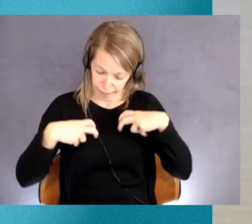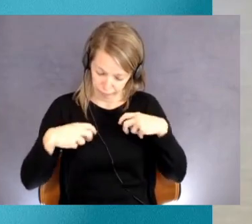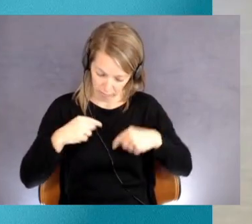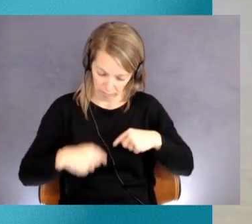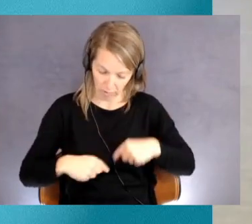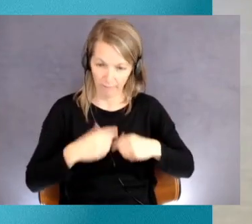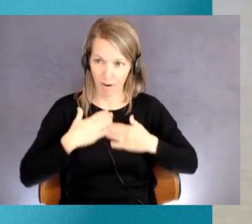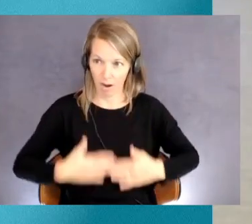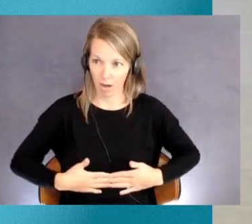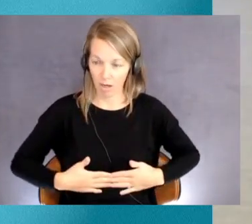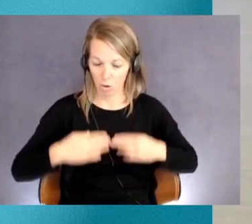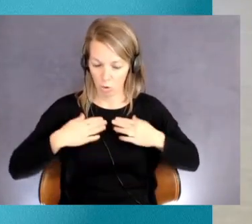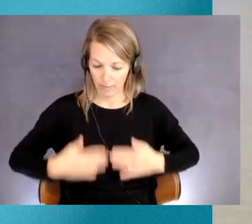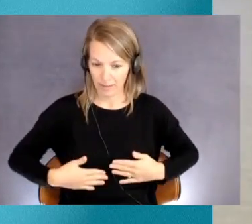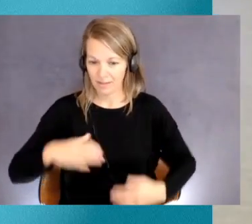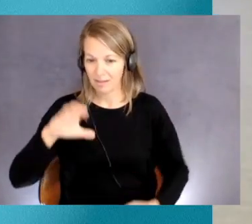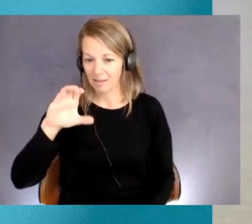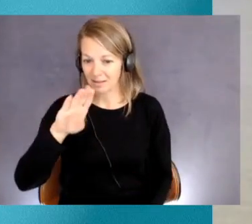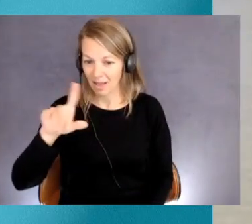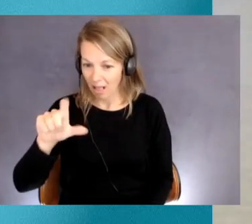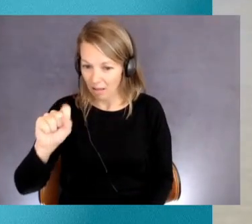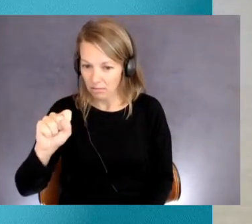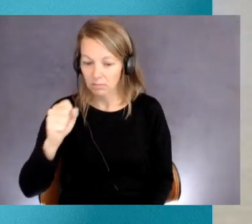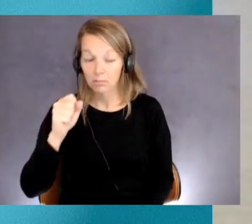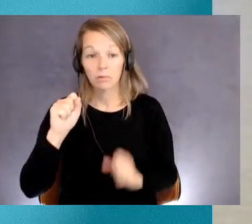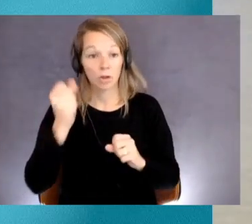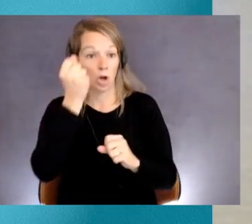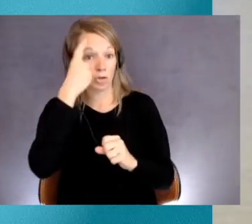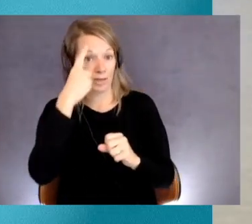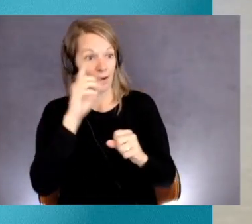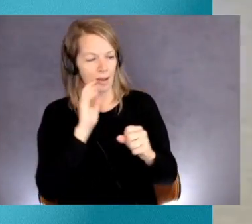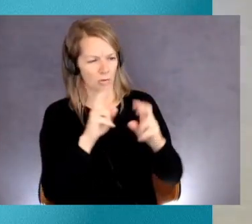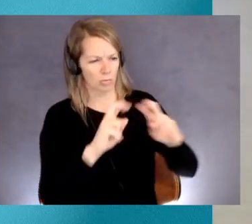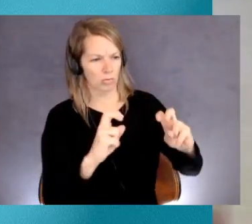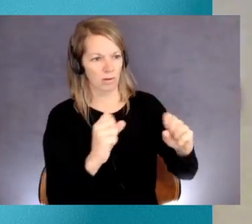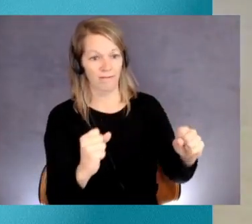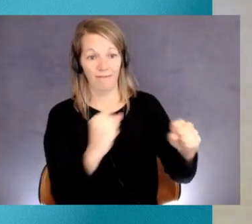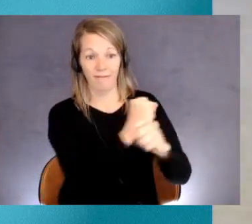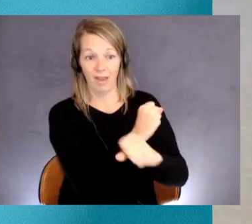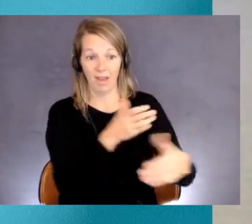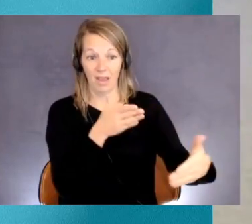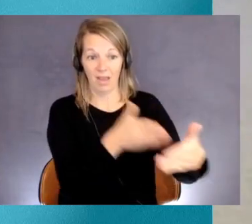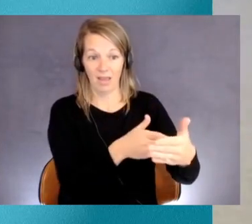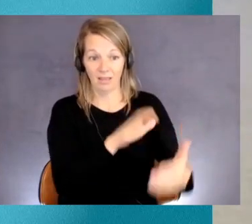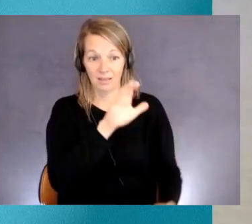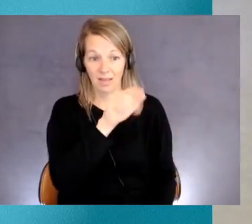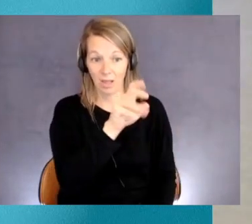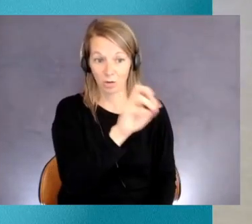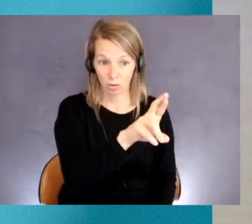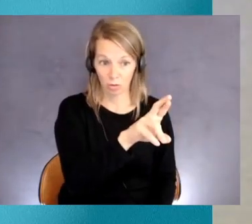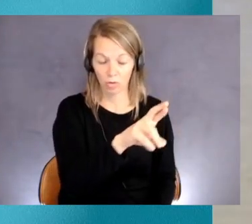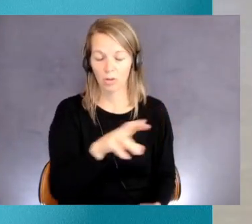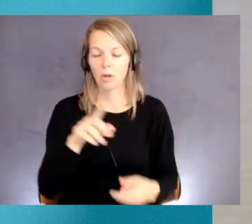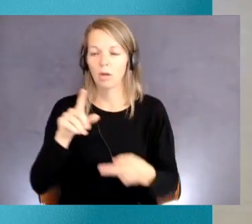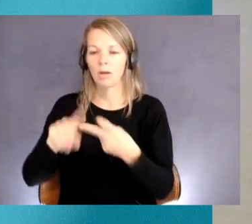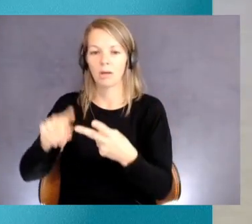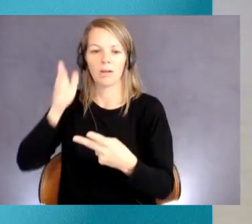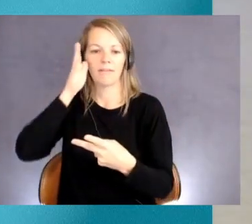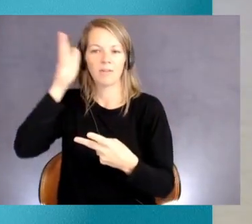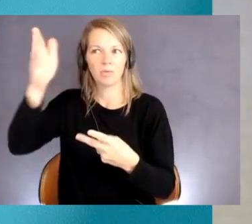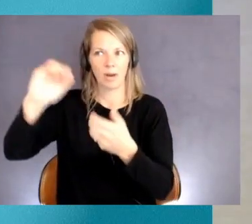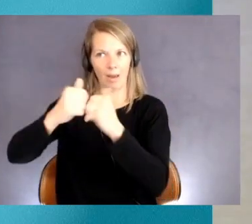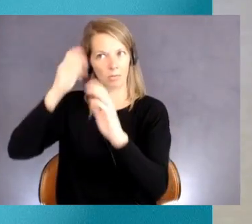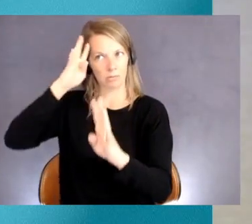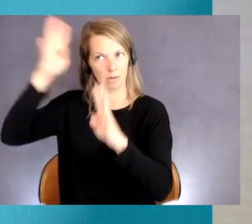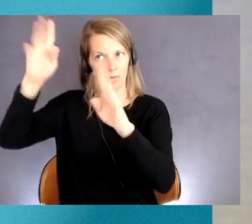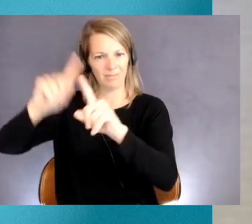would be able to understand, one, how to fight cancer, and two, even in the future, as they were thinking, how to come up with different